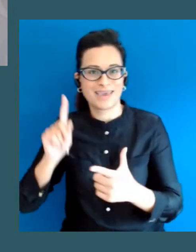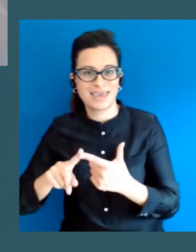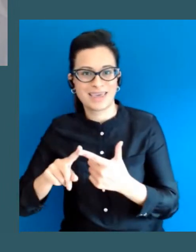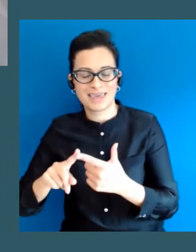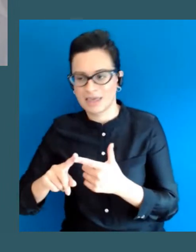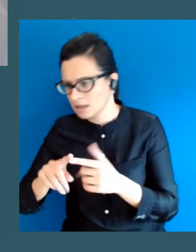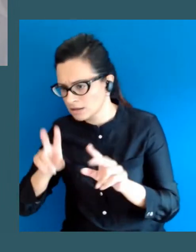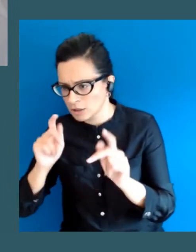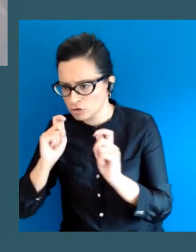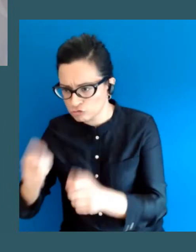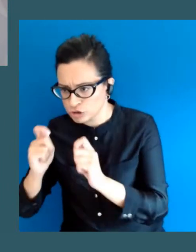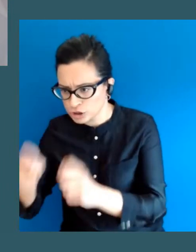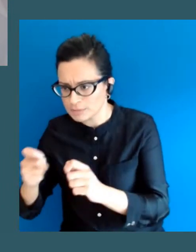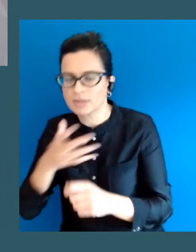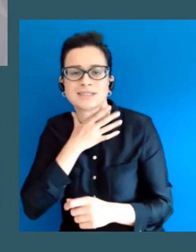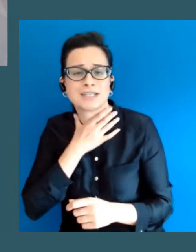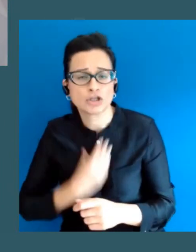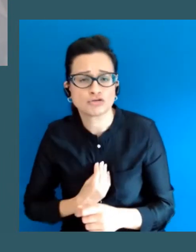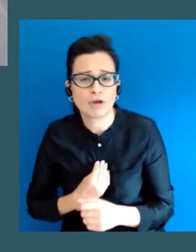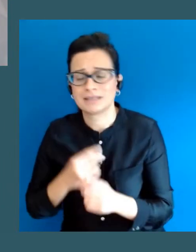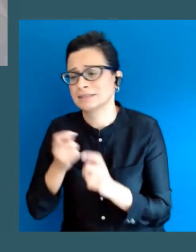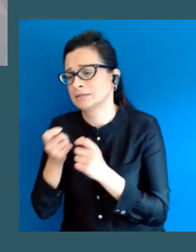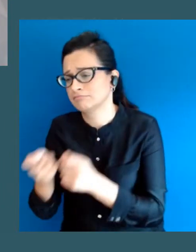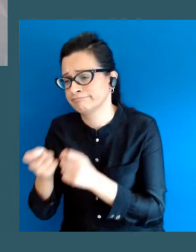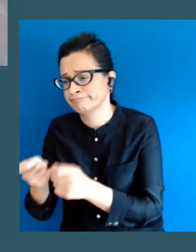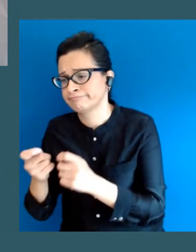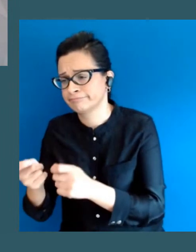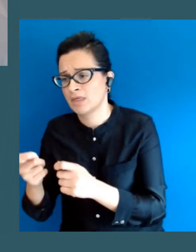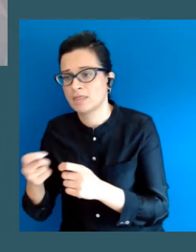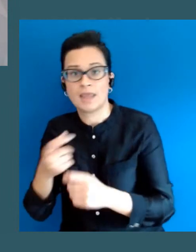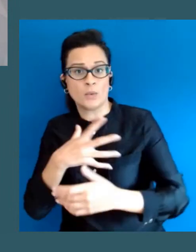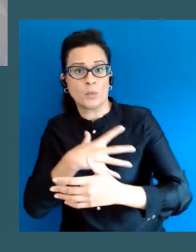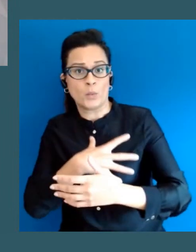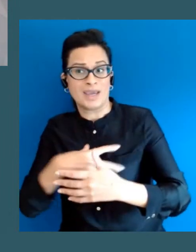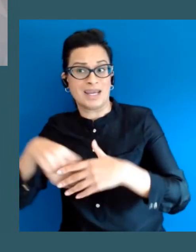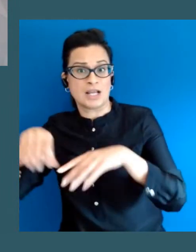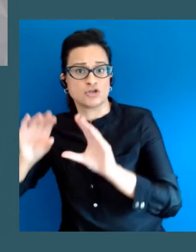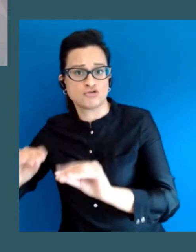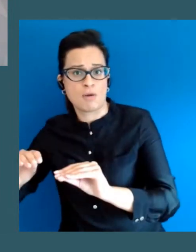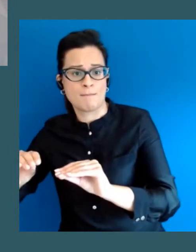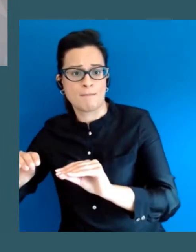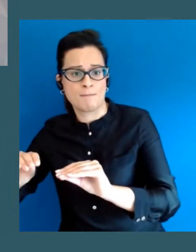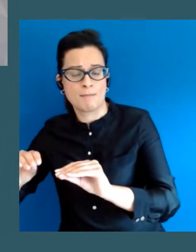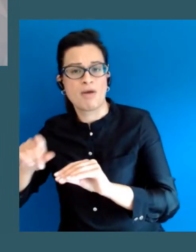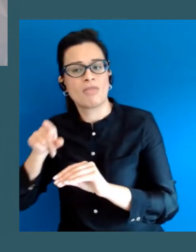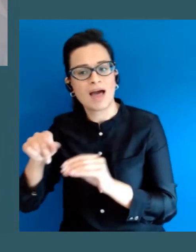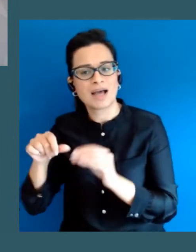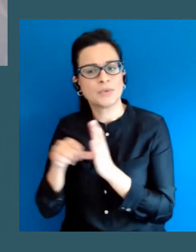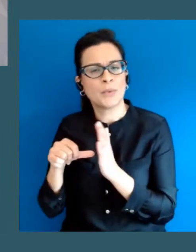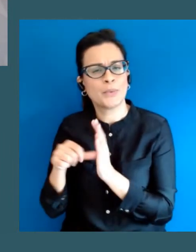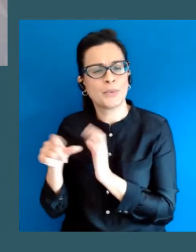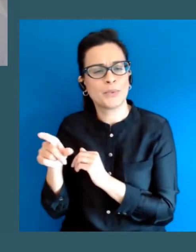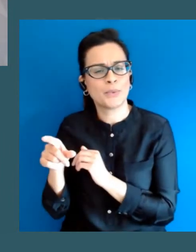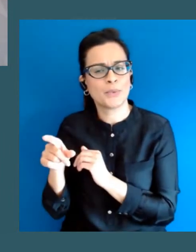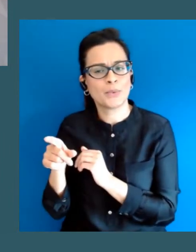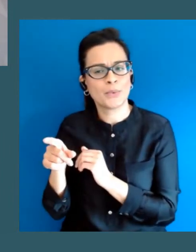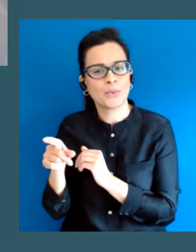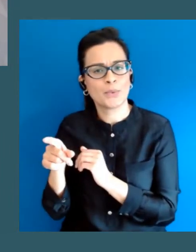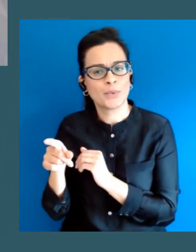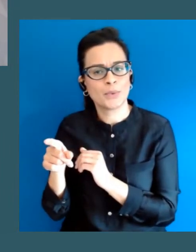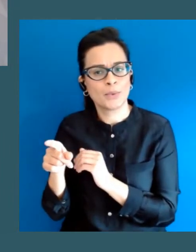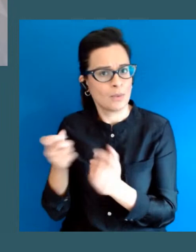for dehydration, for example, but then they get to the weaning point. That's very difficult. Any advice for kind